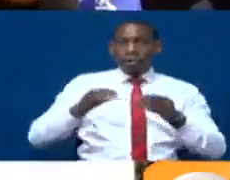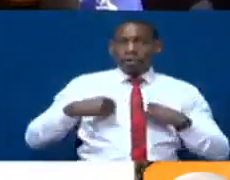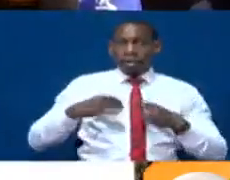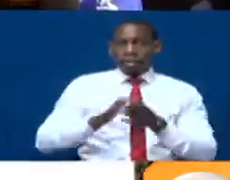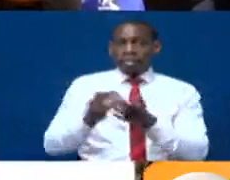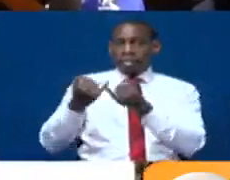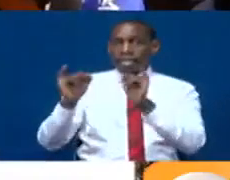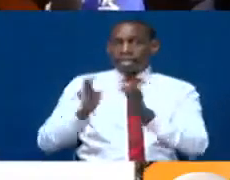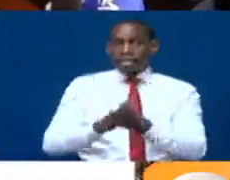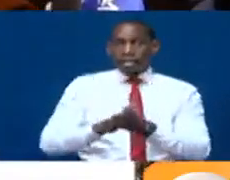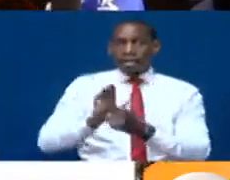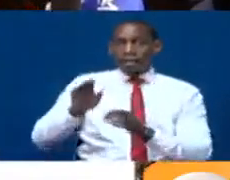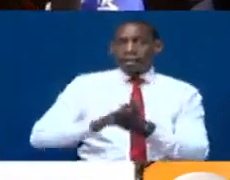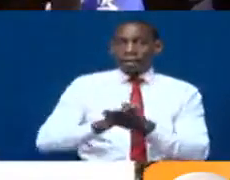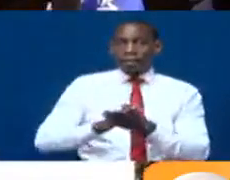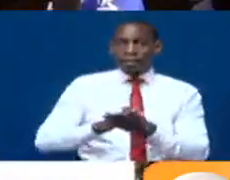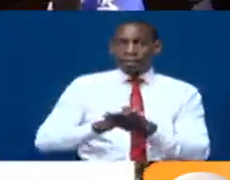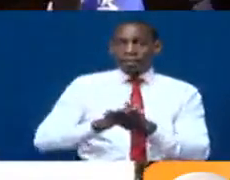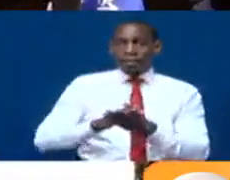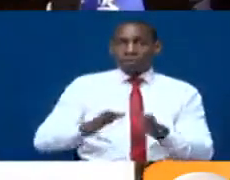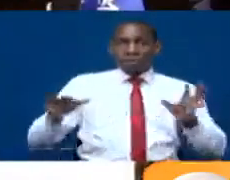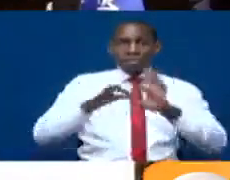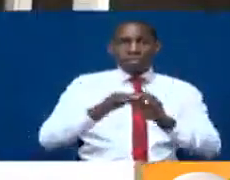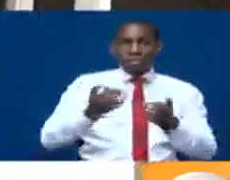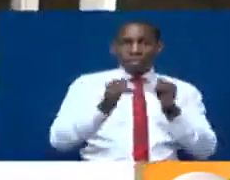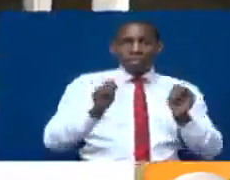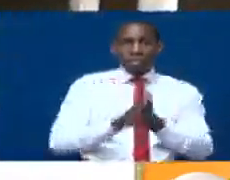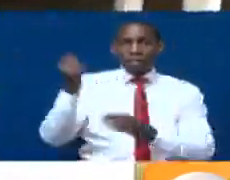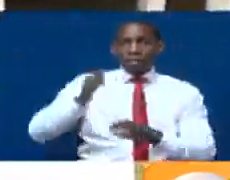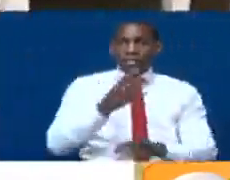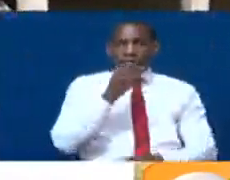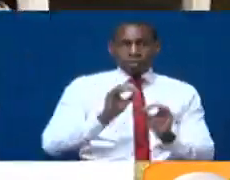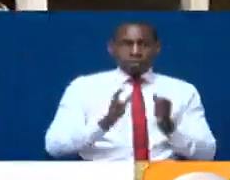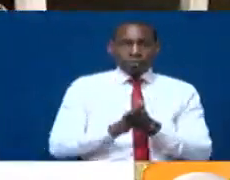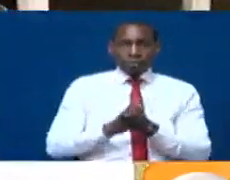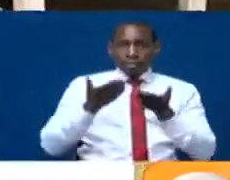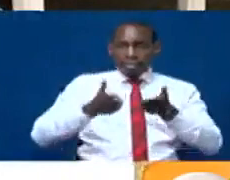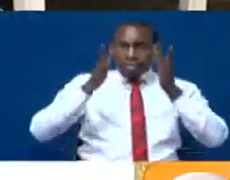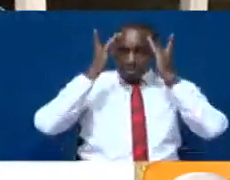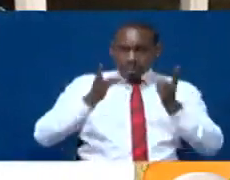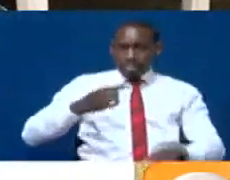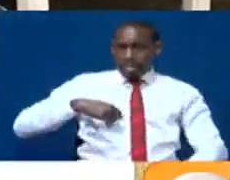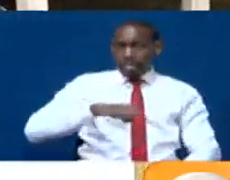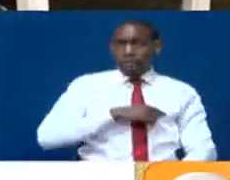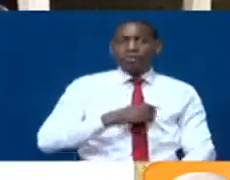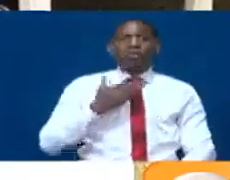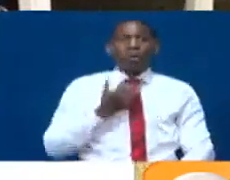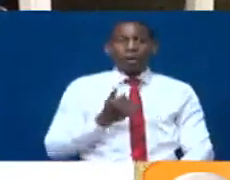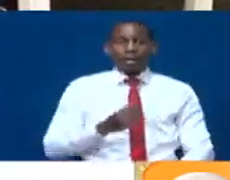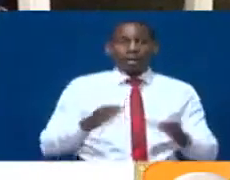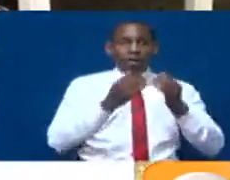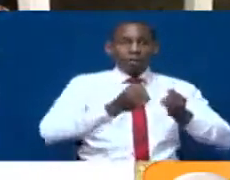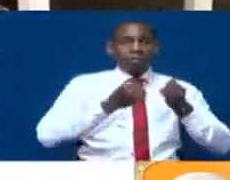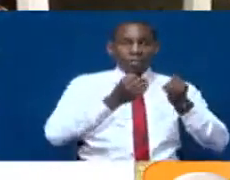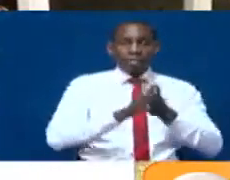independent watoke waje kumix independent na siasa ya ODM. Hapa tumeamua sisi kama tunataka chama